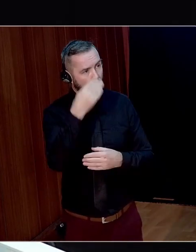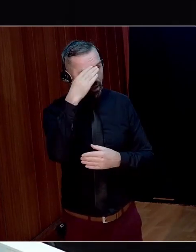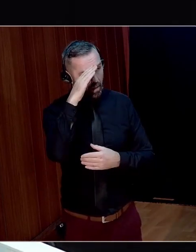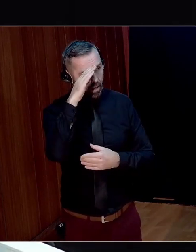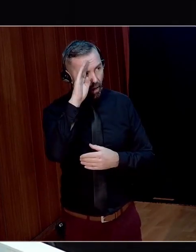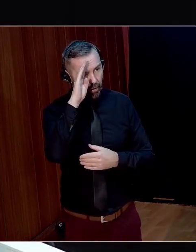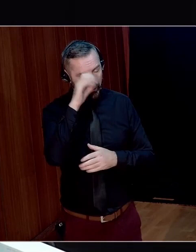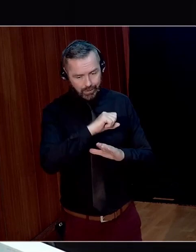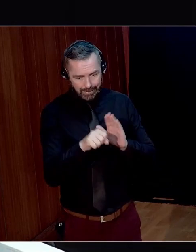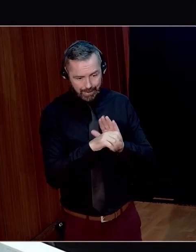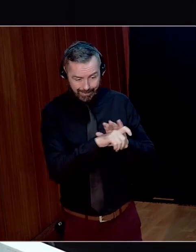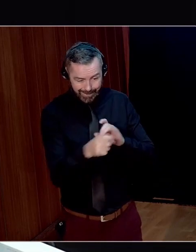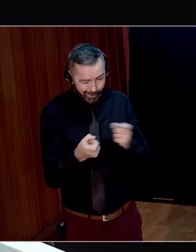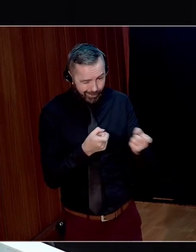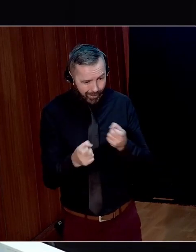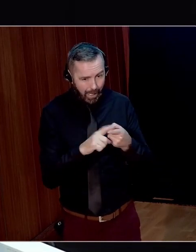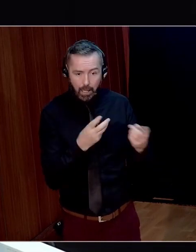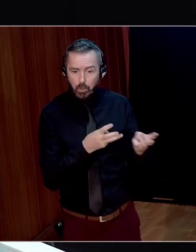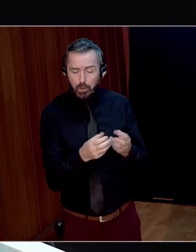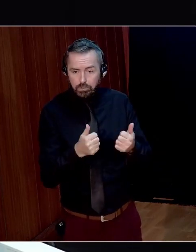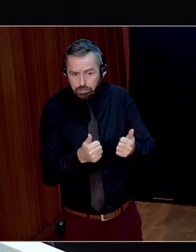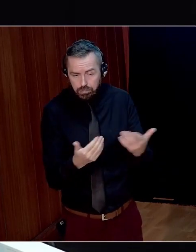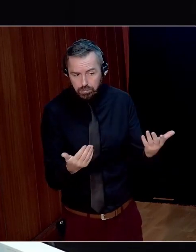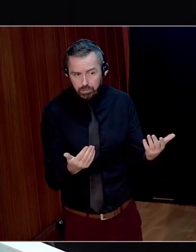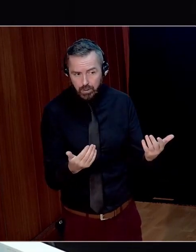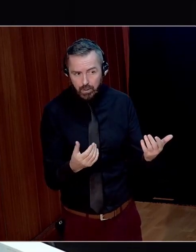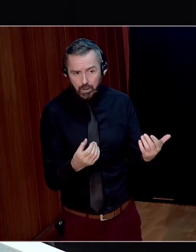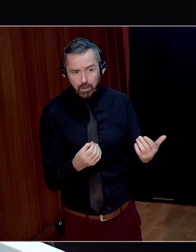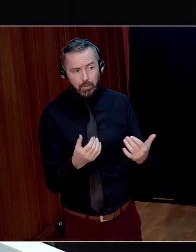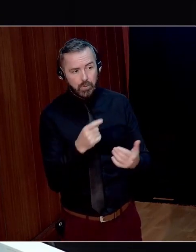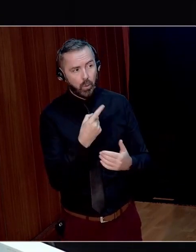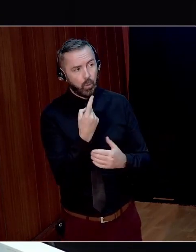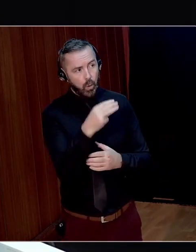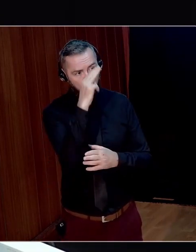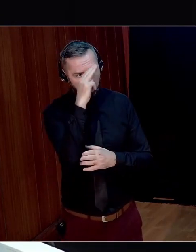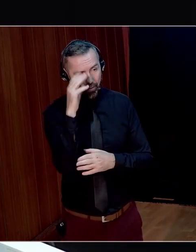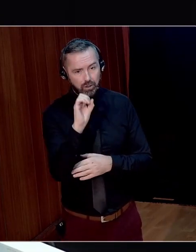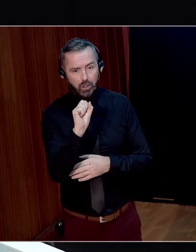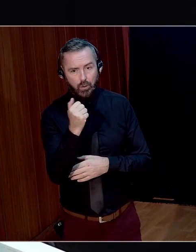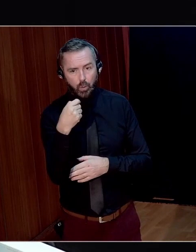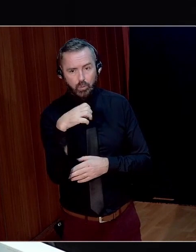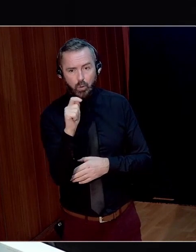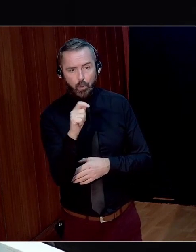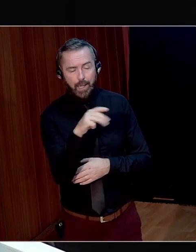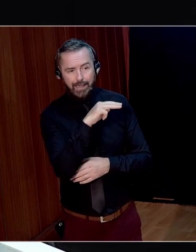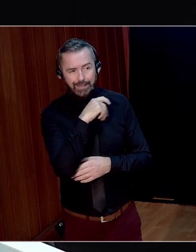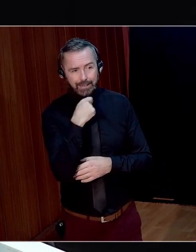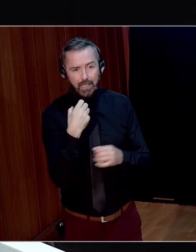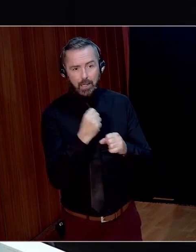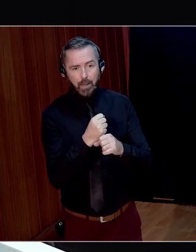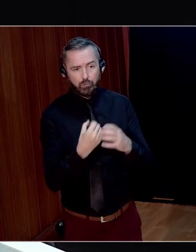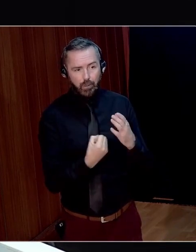still been run and still working to a destination. That's what Professor Sean O'Toole said about